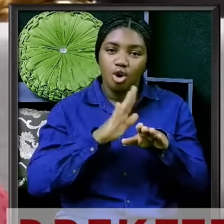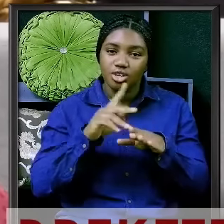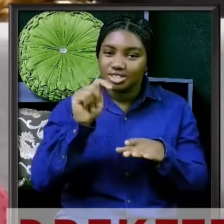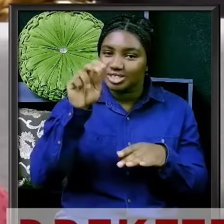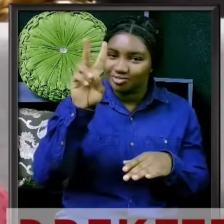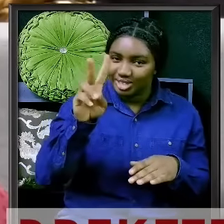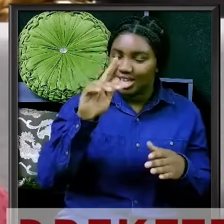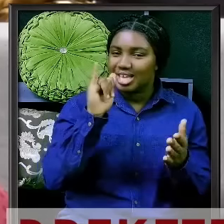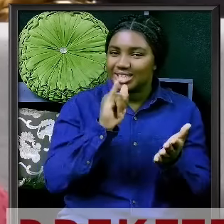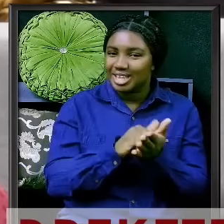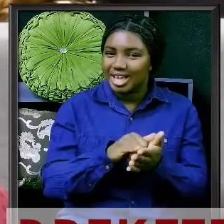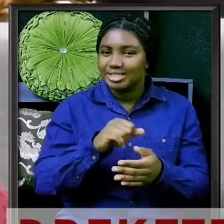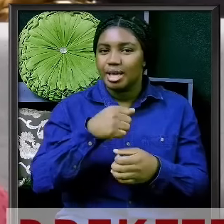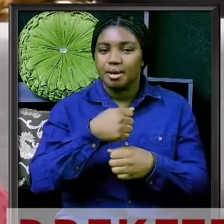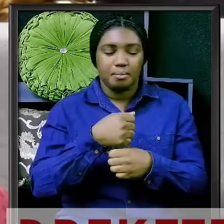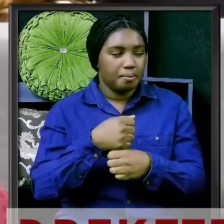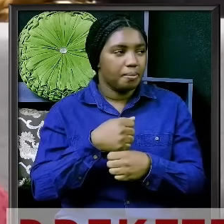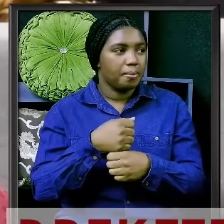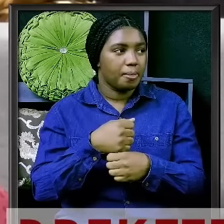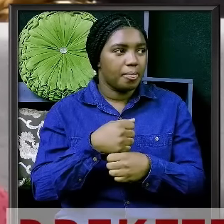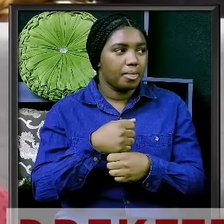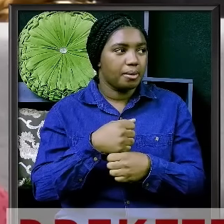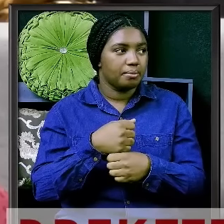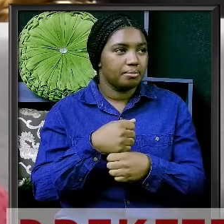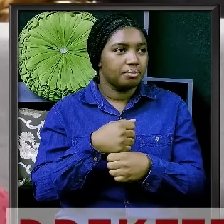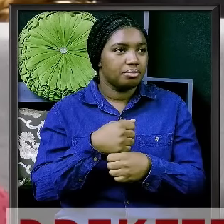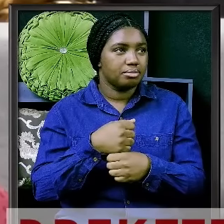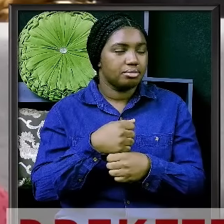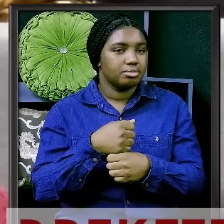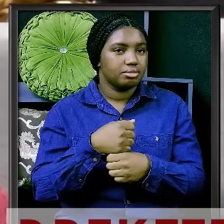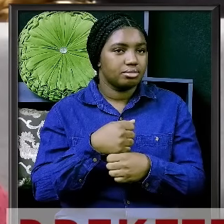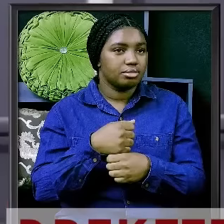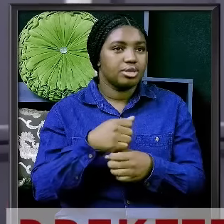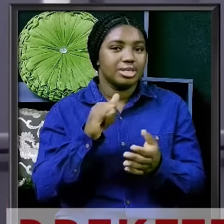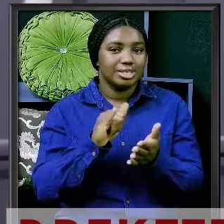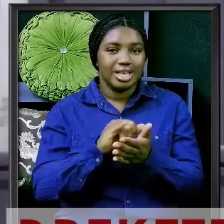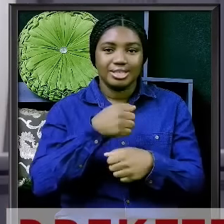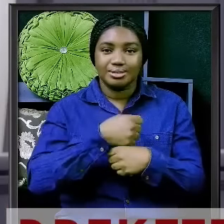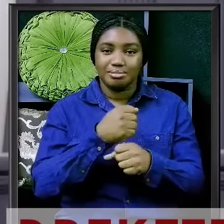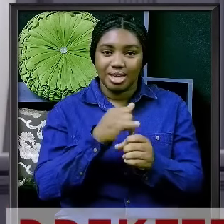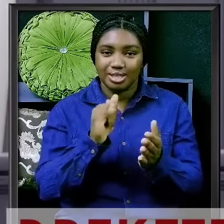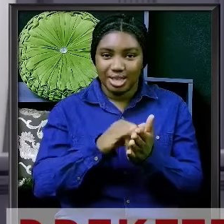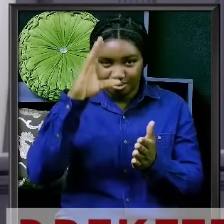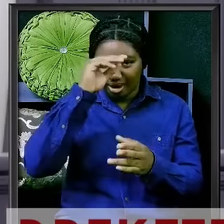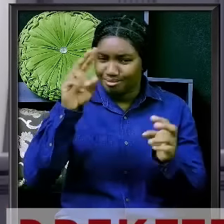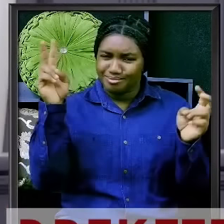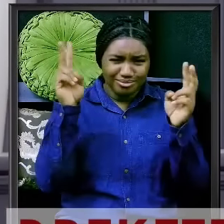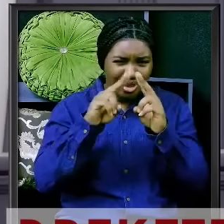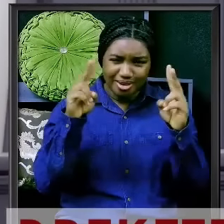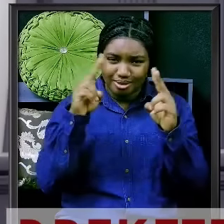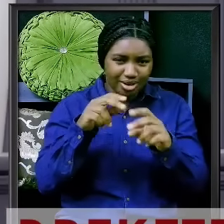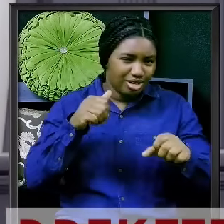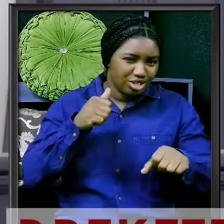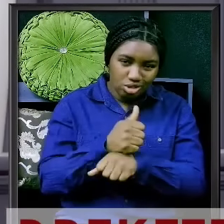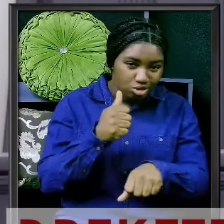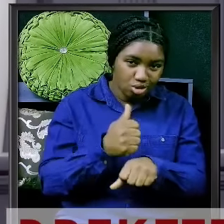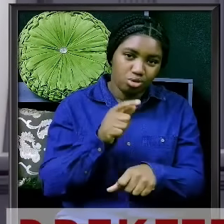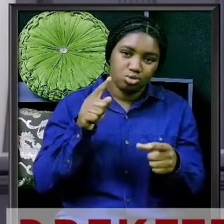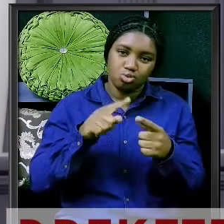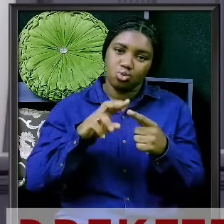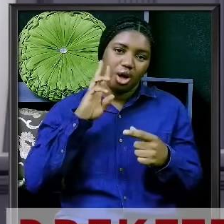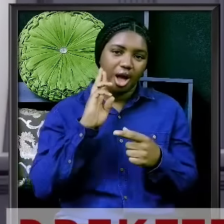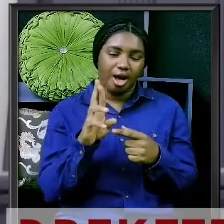make me conclude say that man they very very dangerous to her, but not to me. Very dangerous to her.